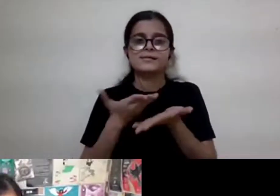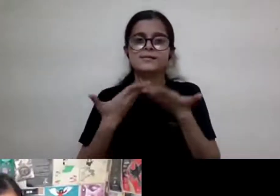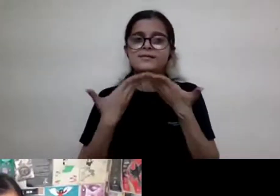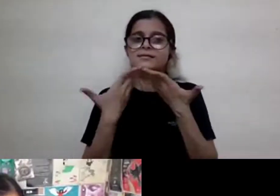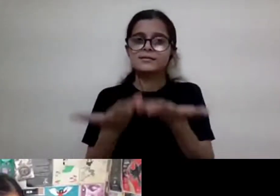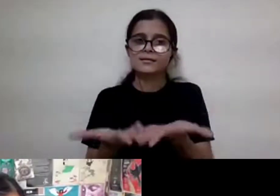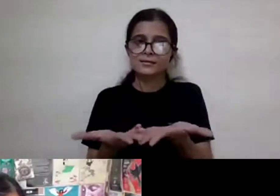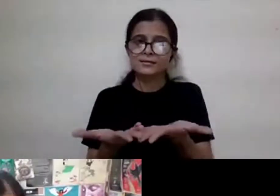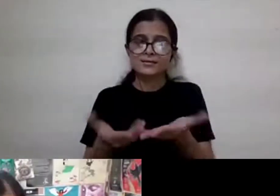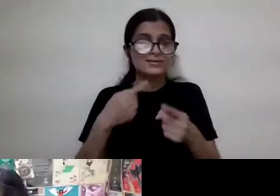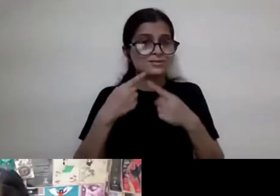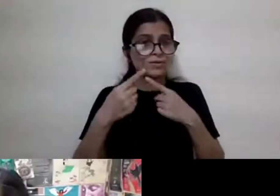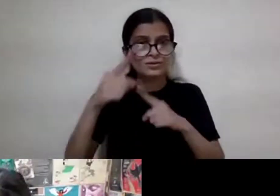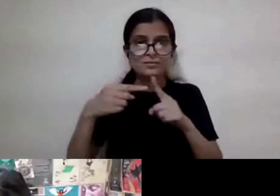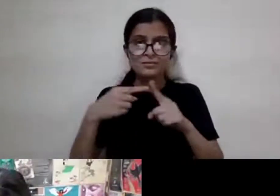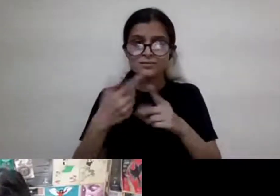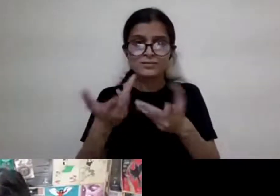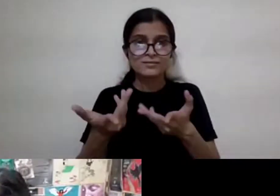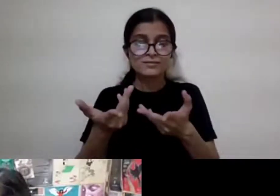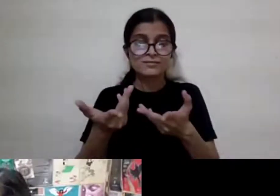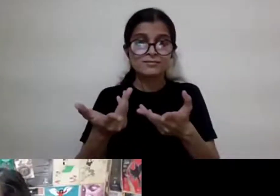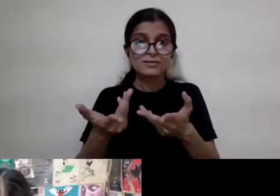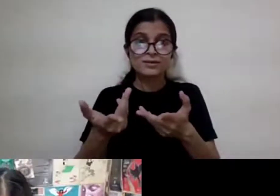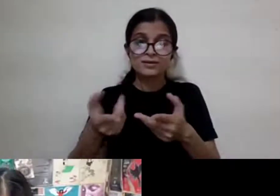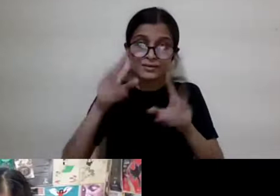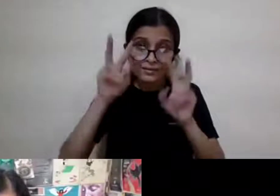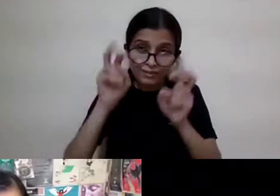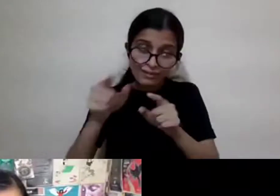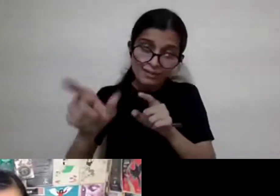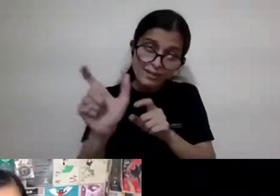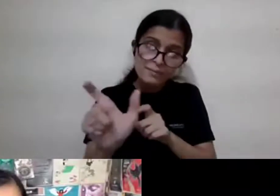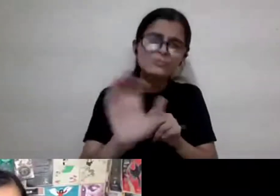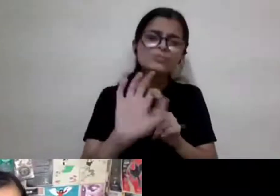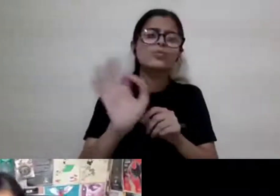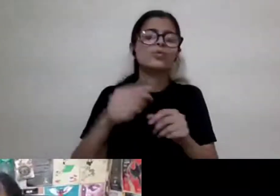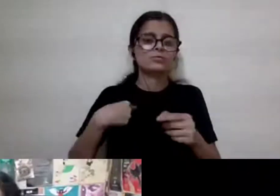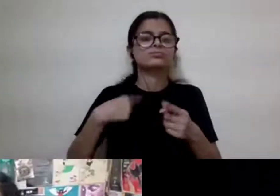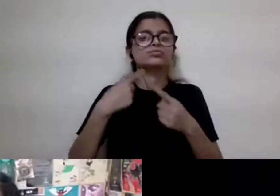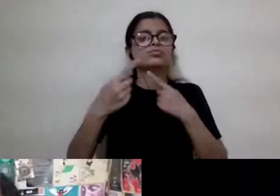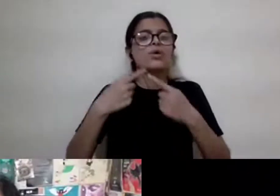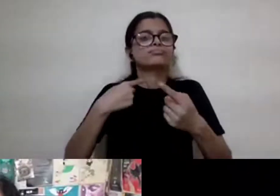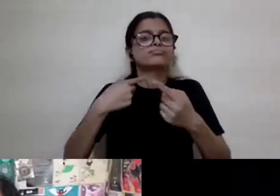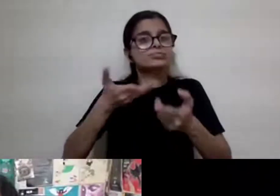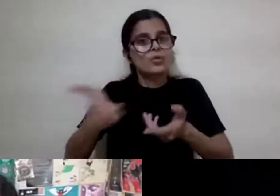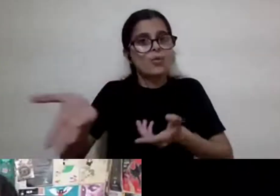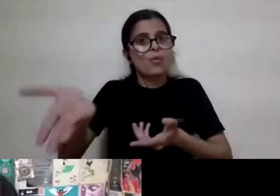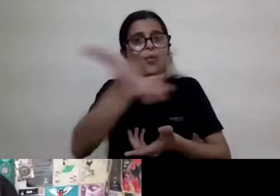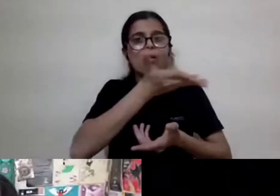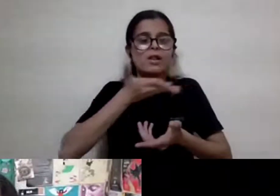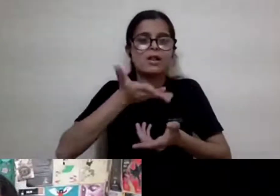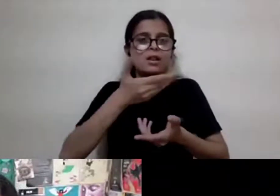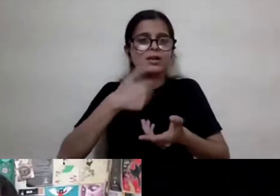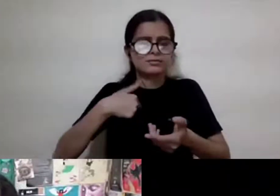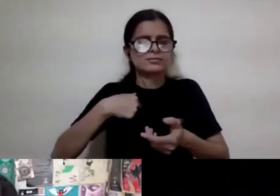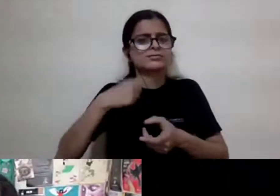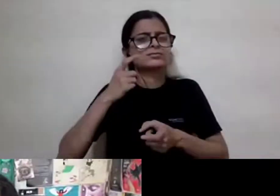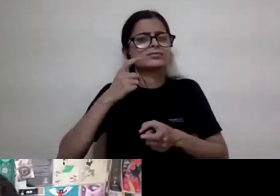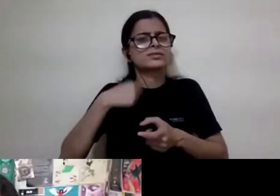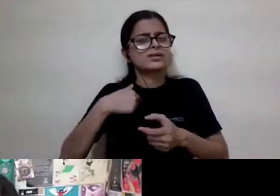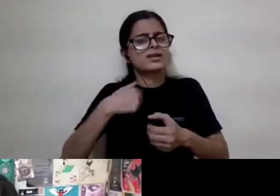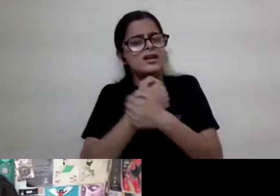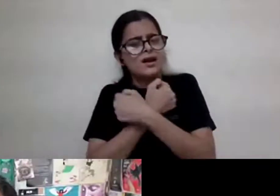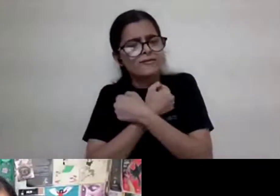let's not talk about them, let's talk with them. This is exactly this kind of question which I would always love to